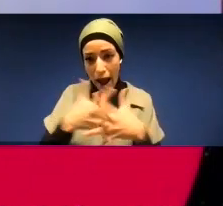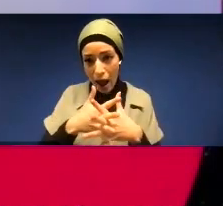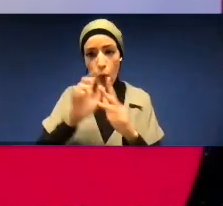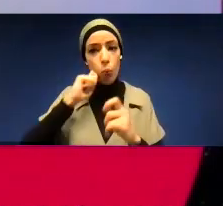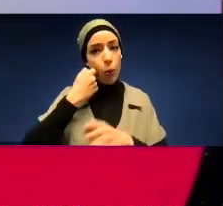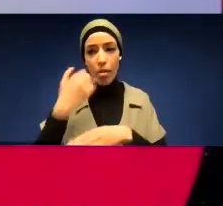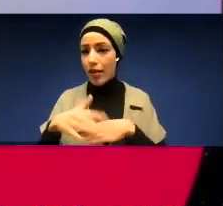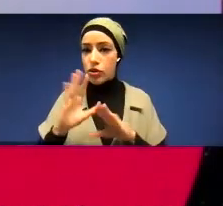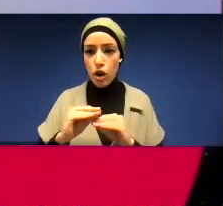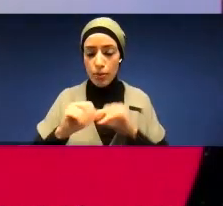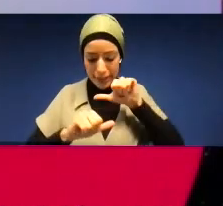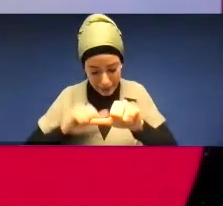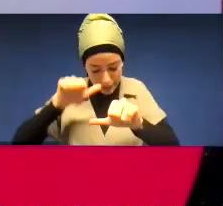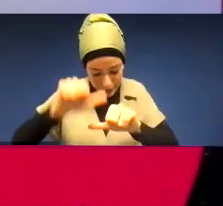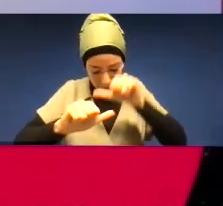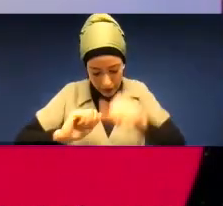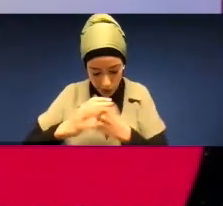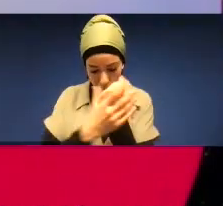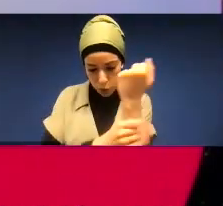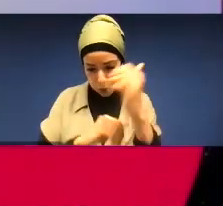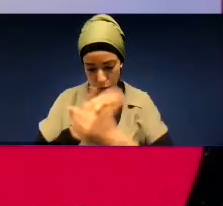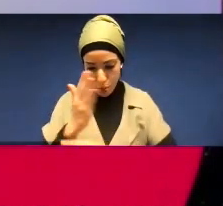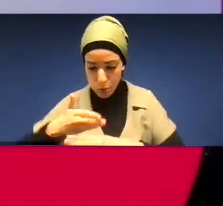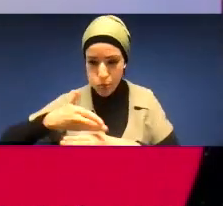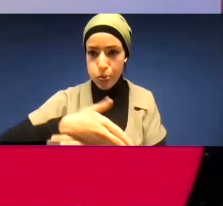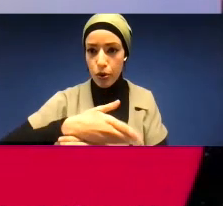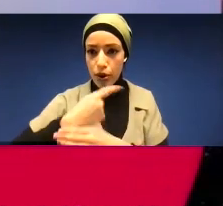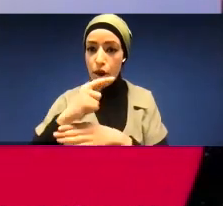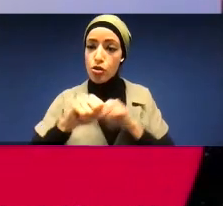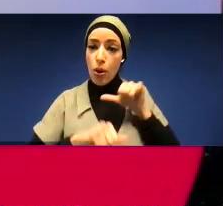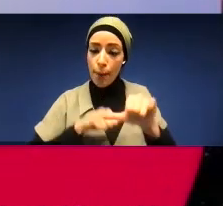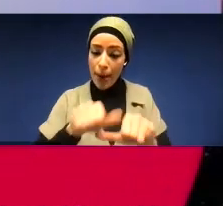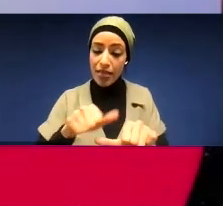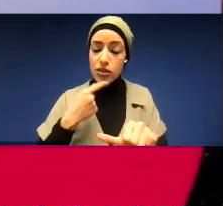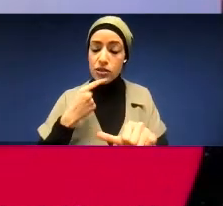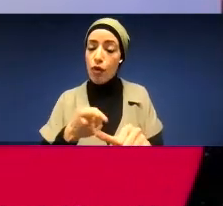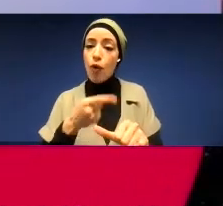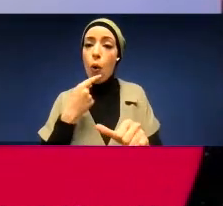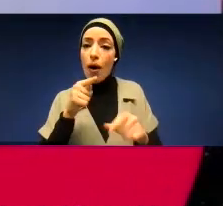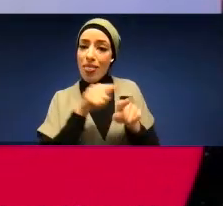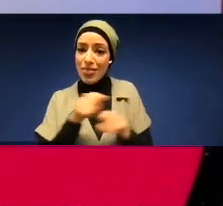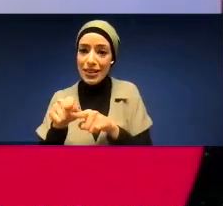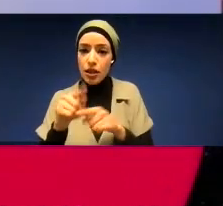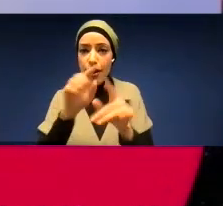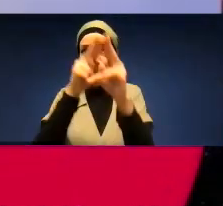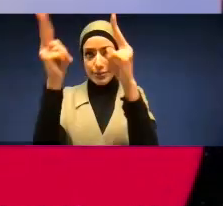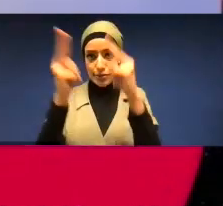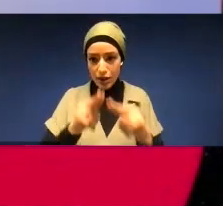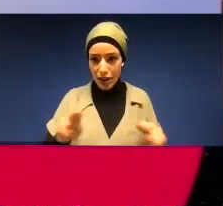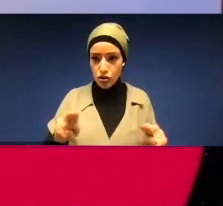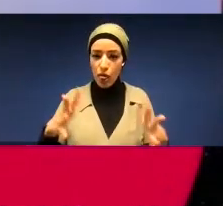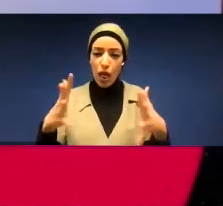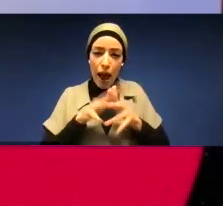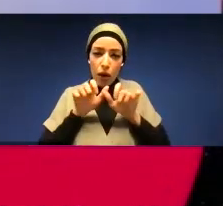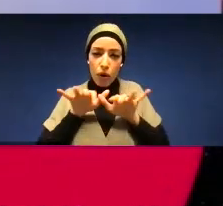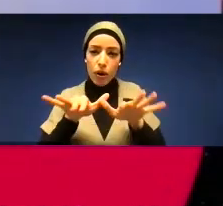These methods of oppression we face are international, okay? And they are spread by the continuous growth of the global arms